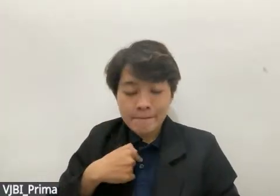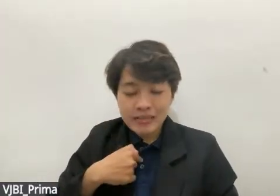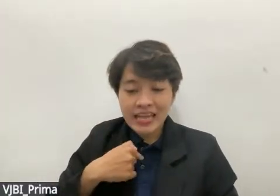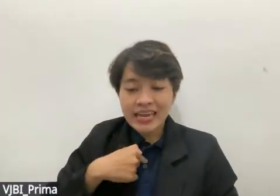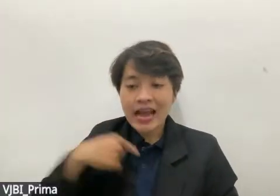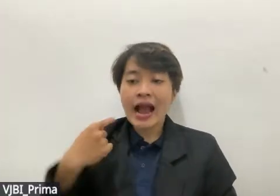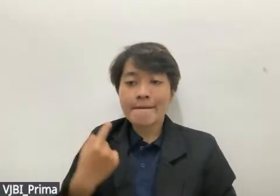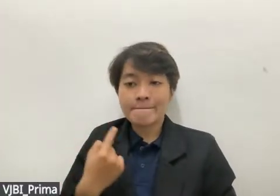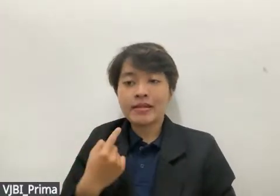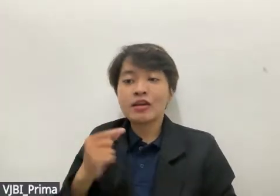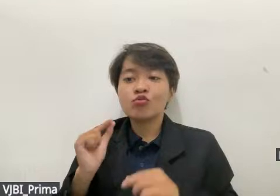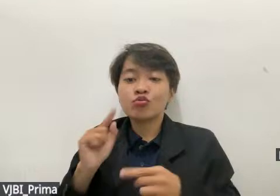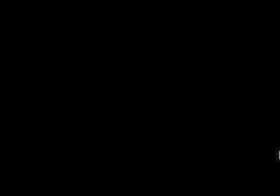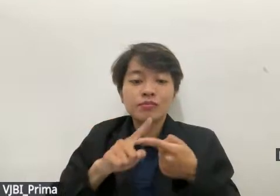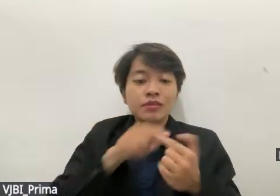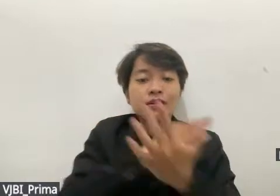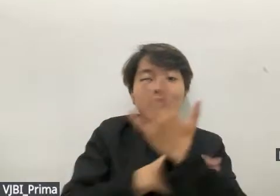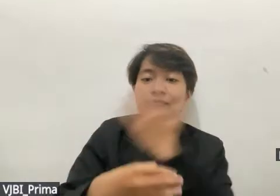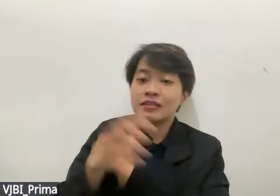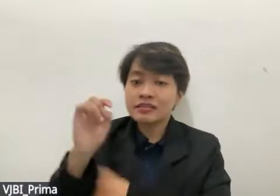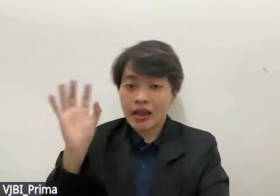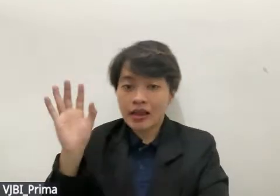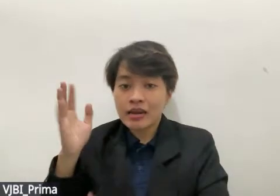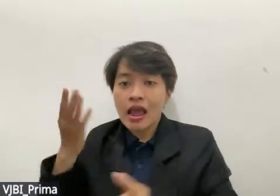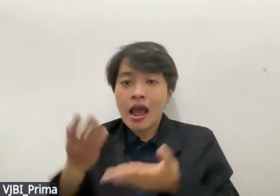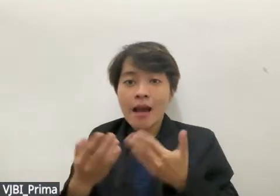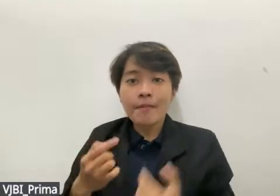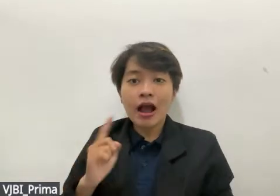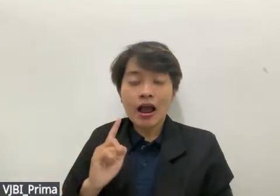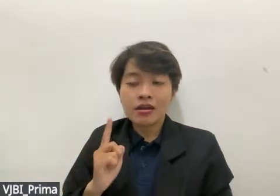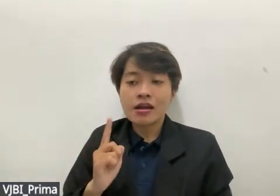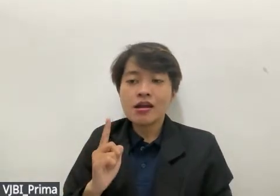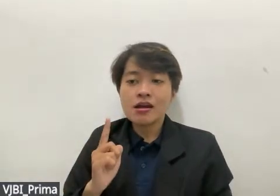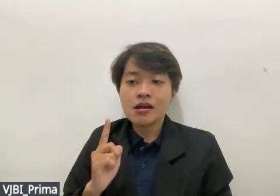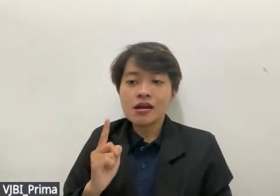there any same problem in the US?